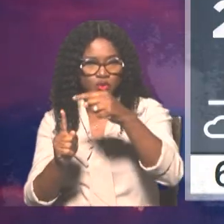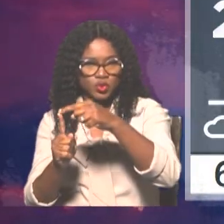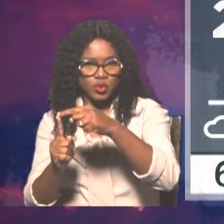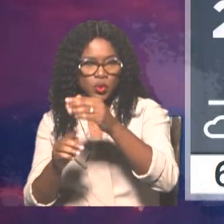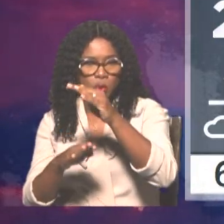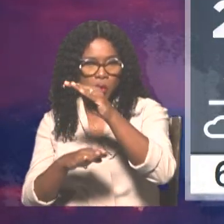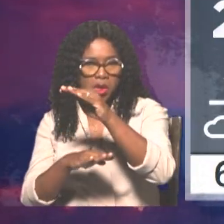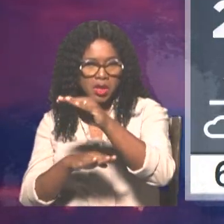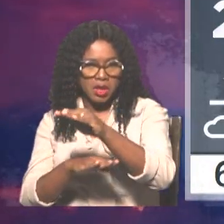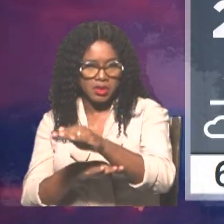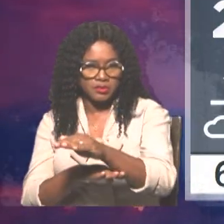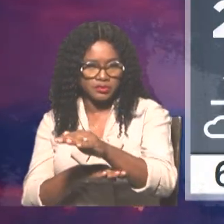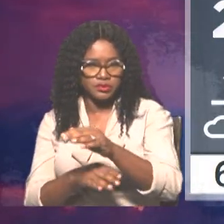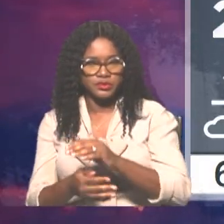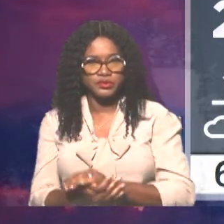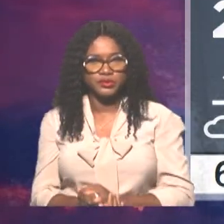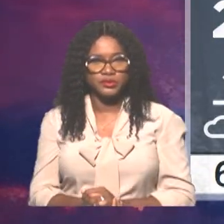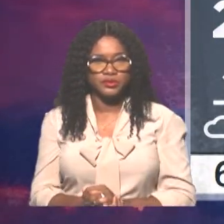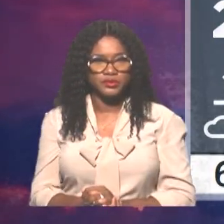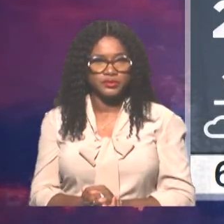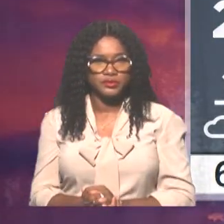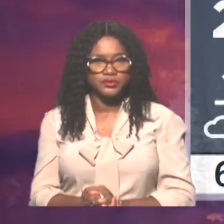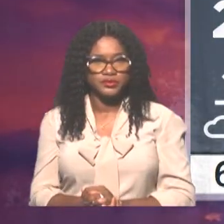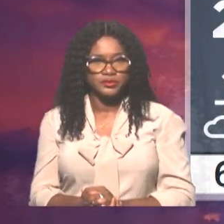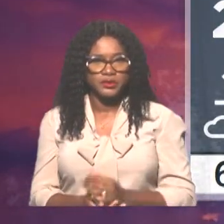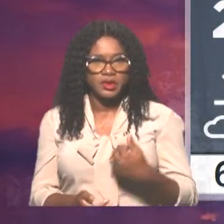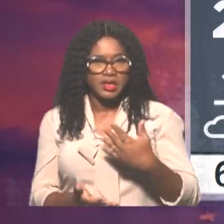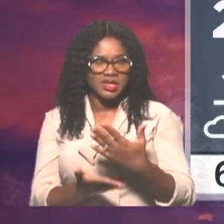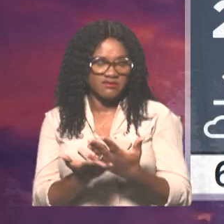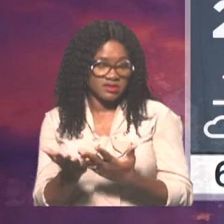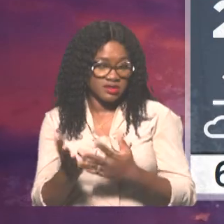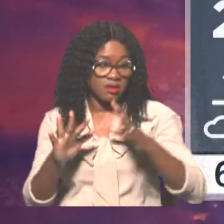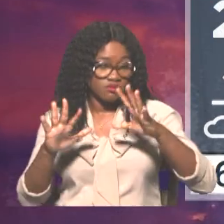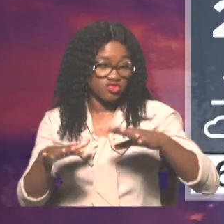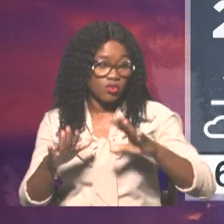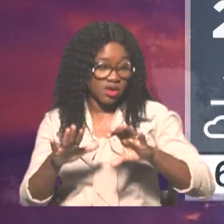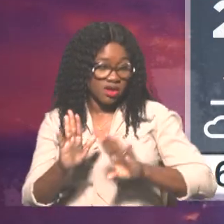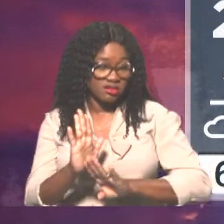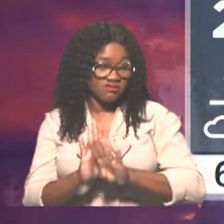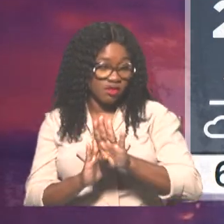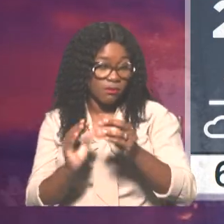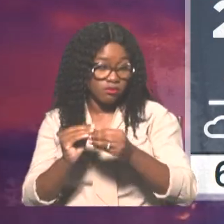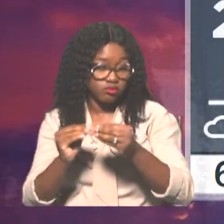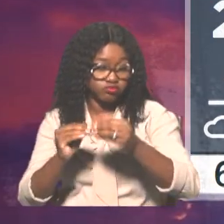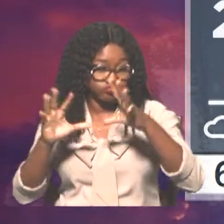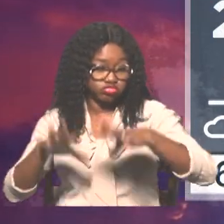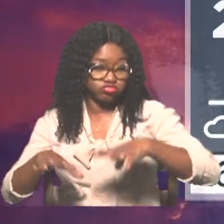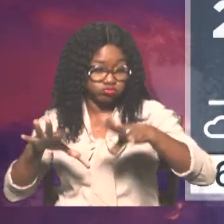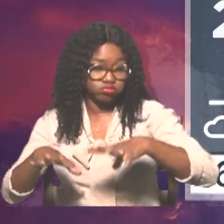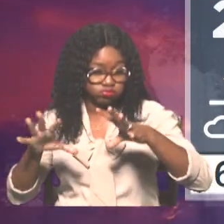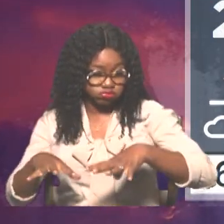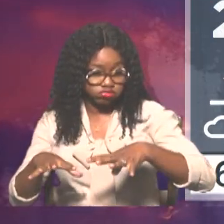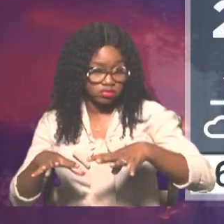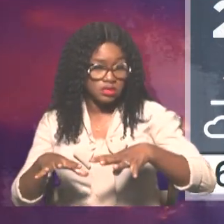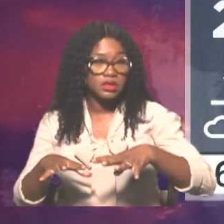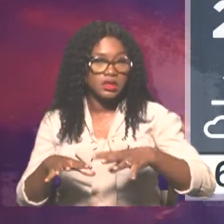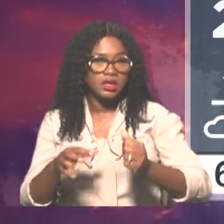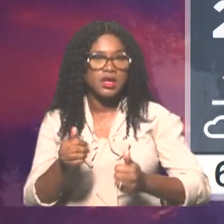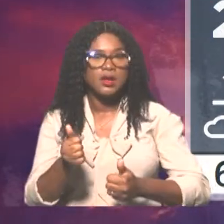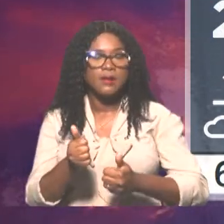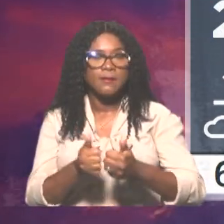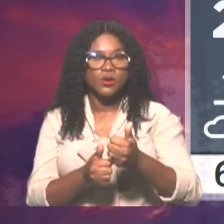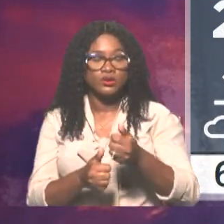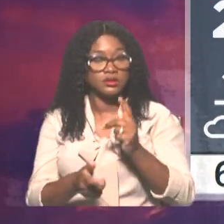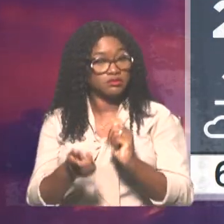the afternoon hours. There's a medium chance for some of these showers to develop into heavy showers or thunderstorms over most